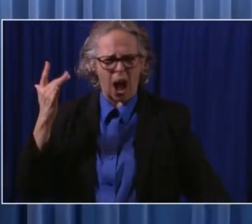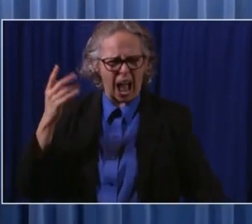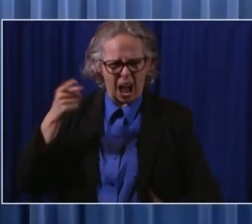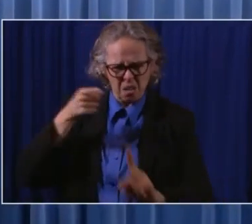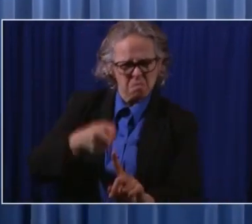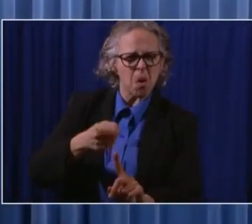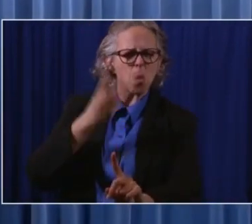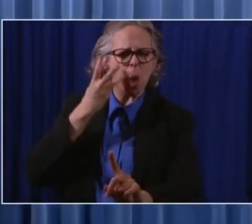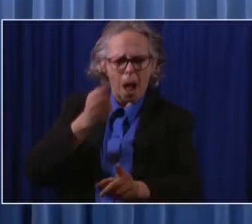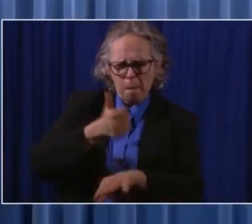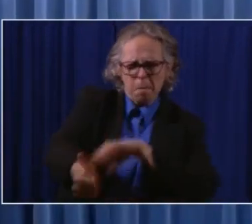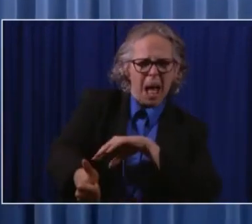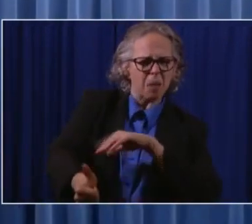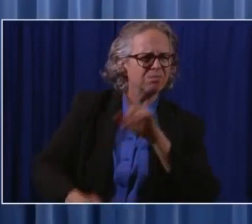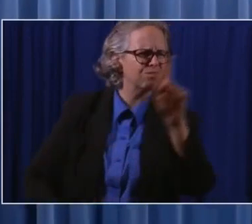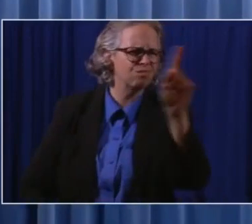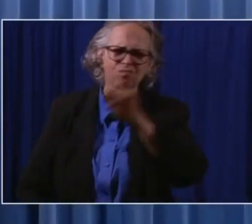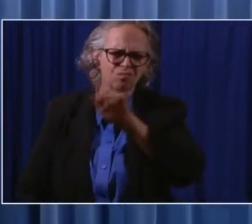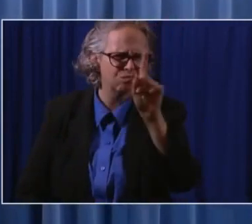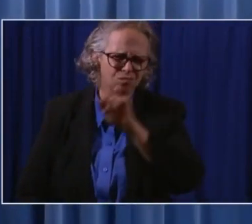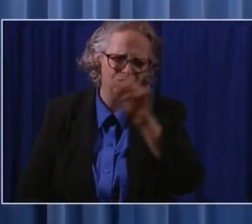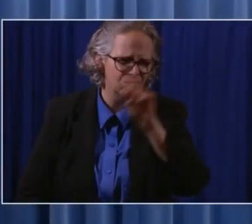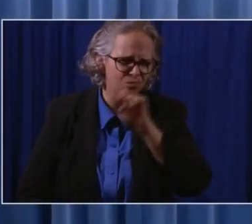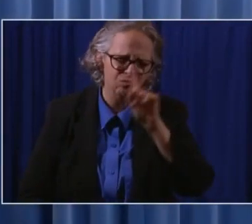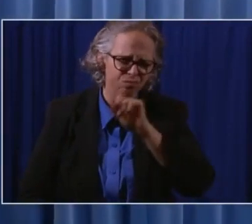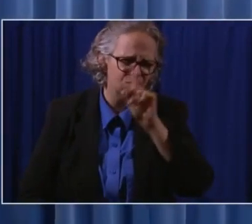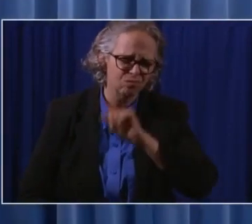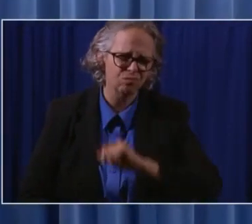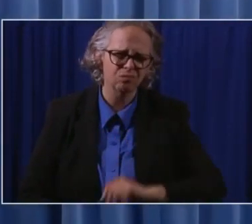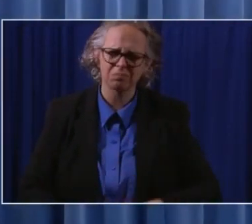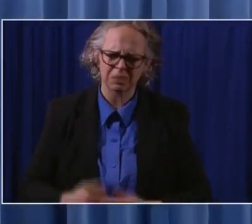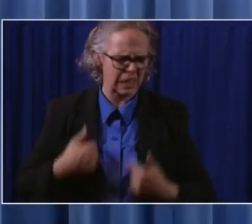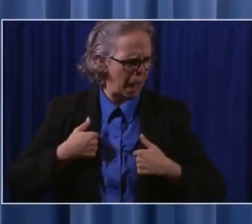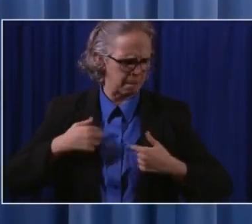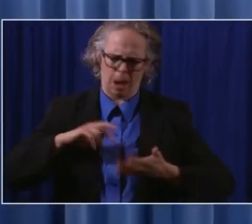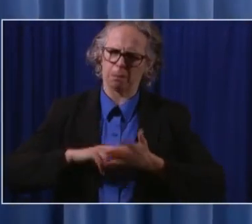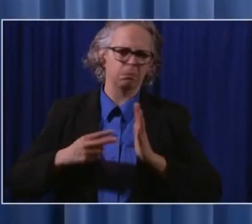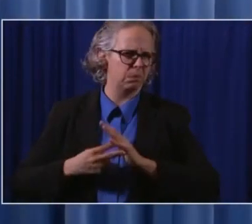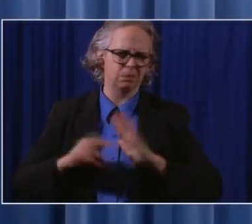that, you know, what was going on there it